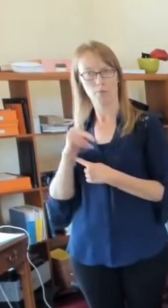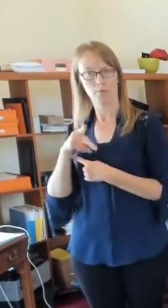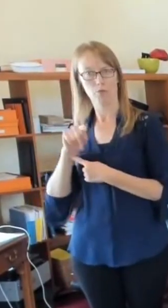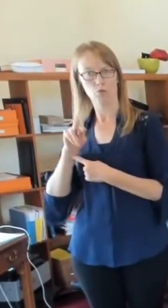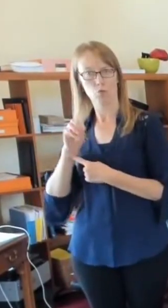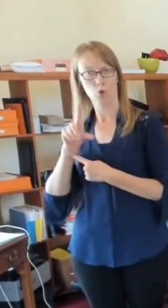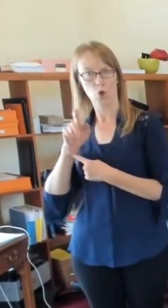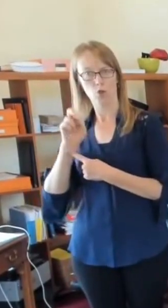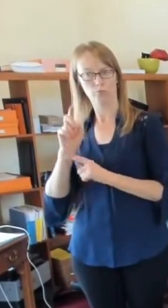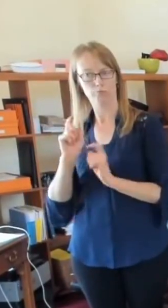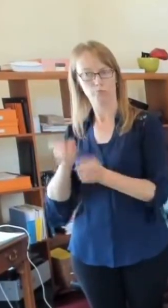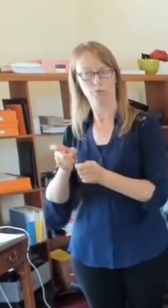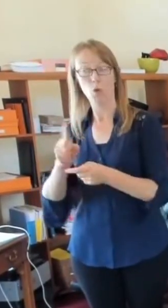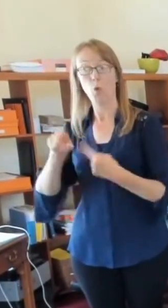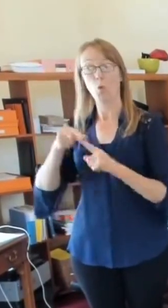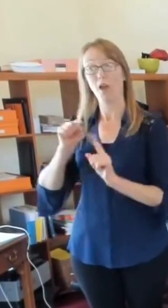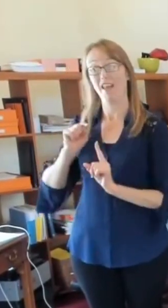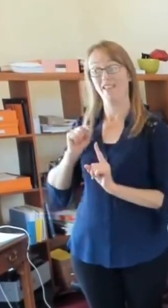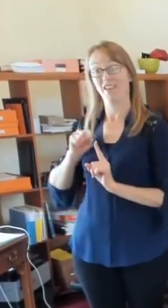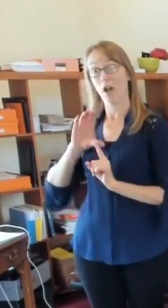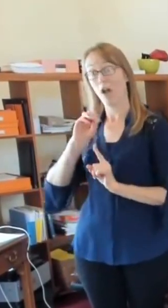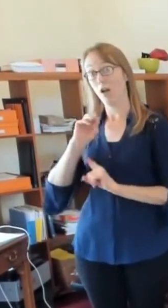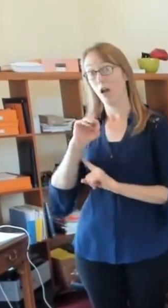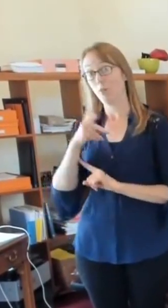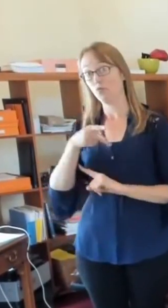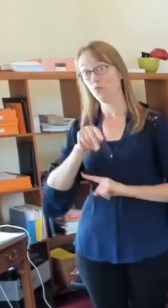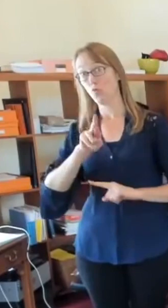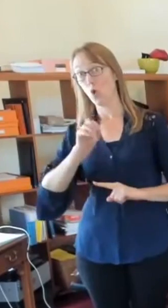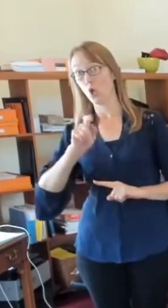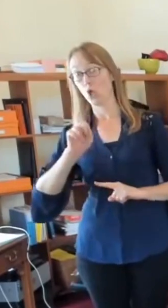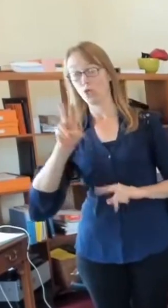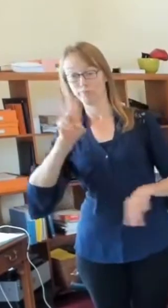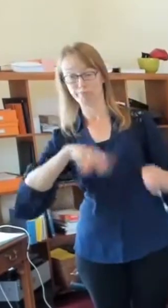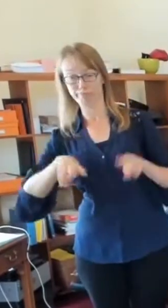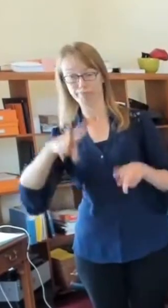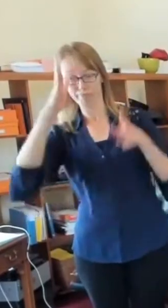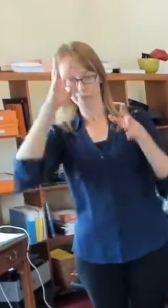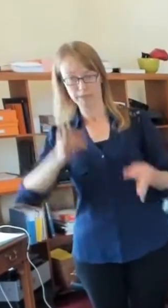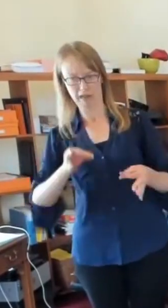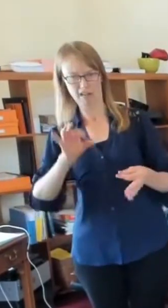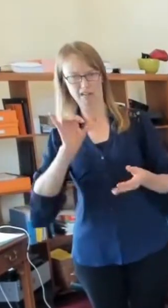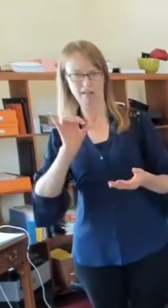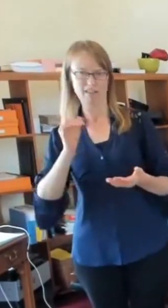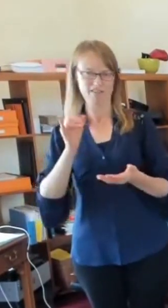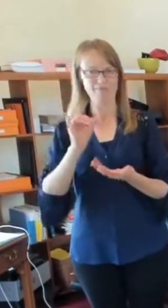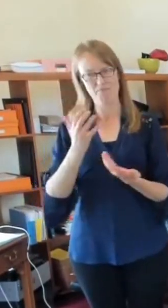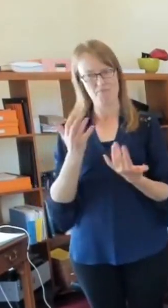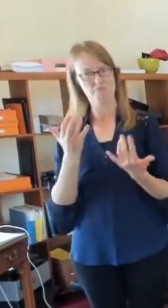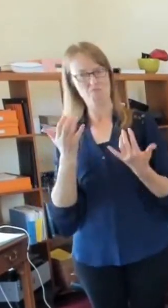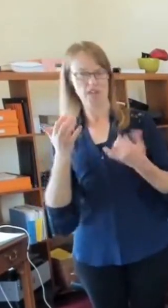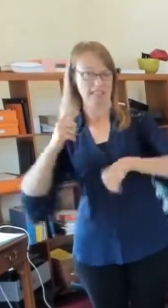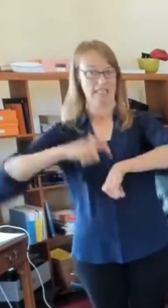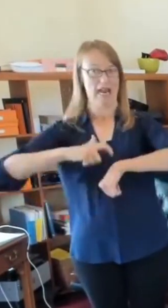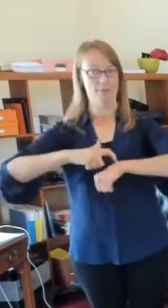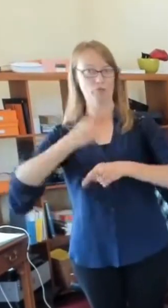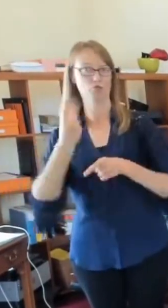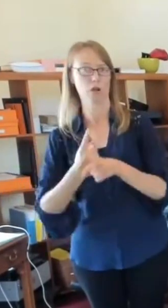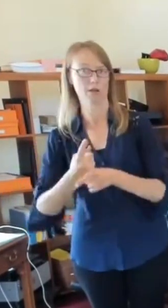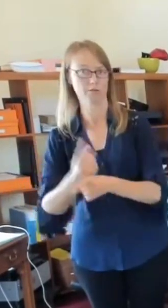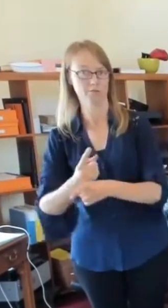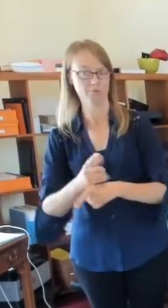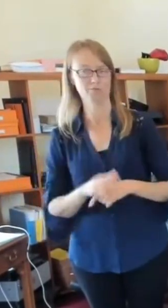do that. That's an important step that has been delayed for quite a while,